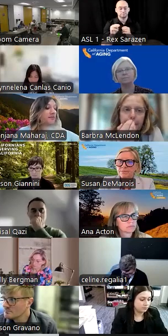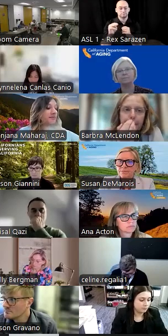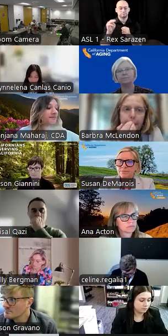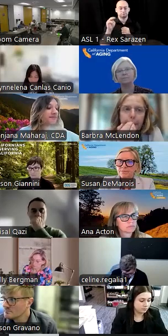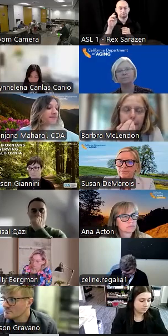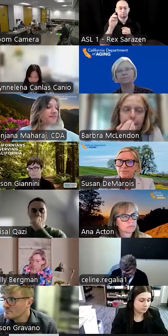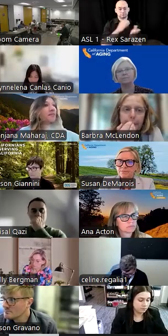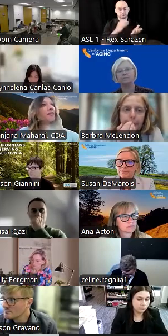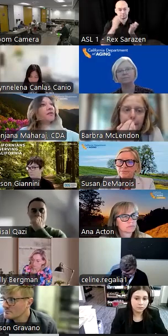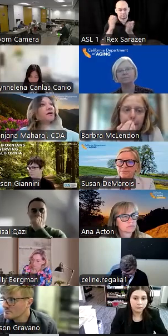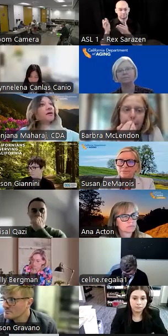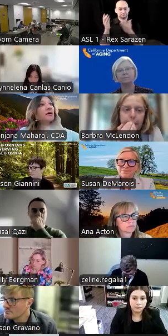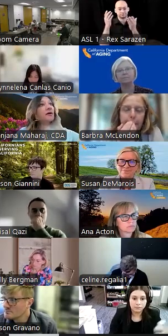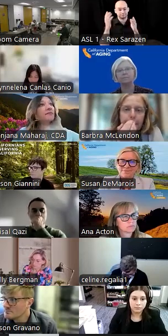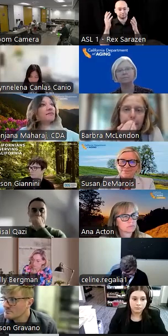motion carries and